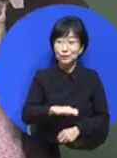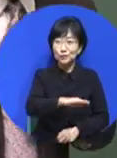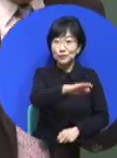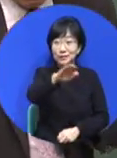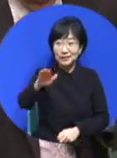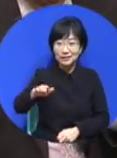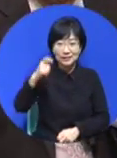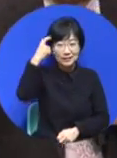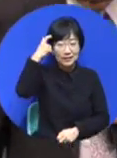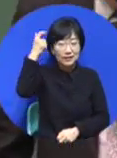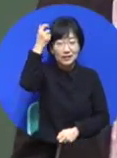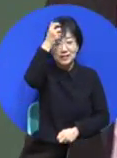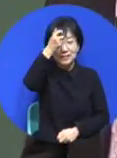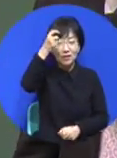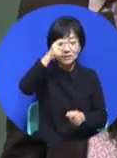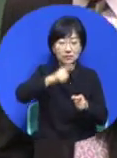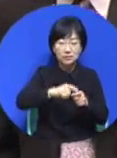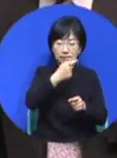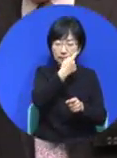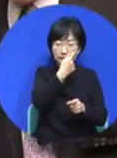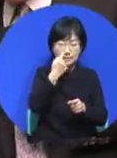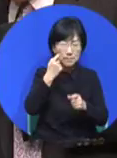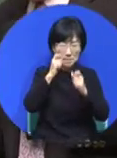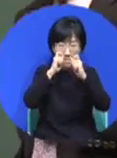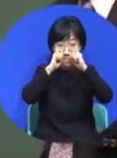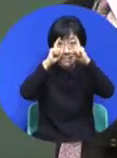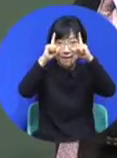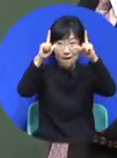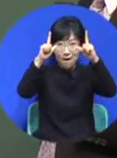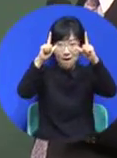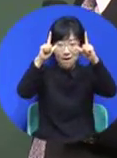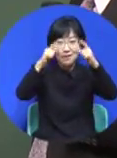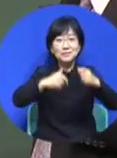At this time, you have to open your spiritual eyes.